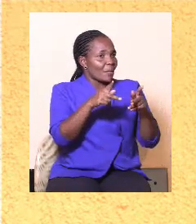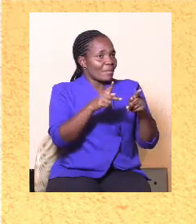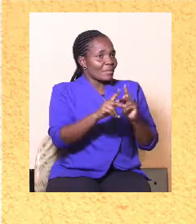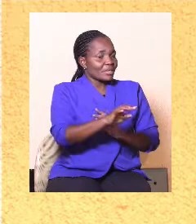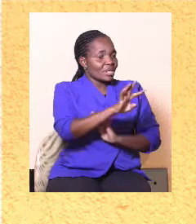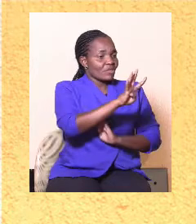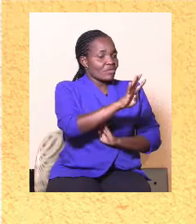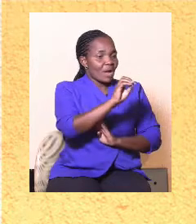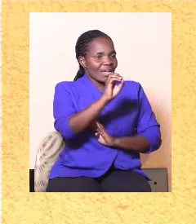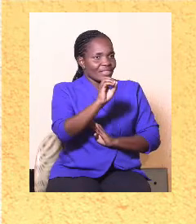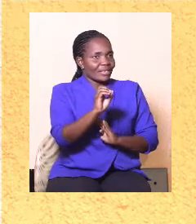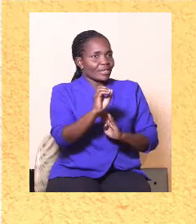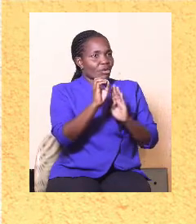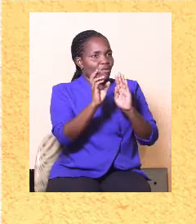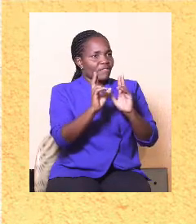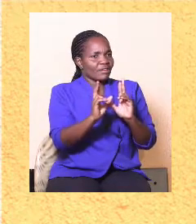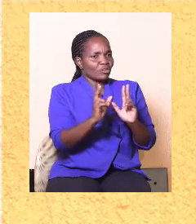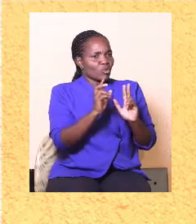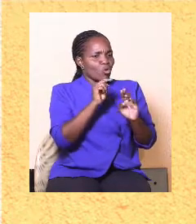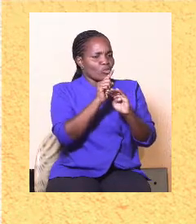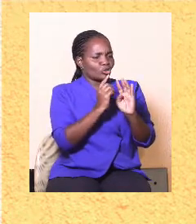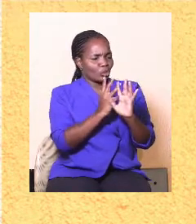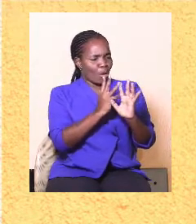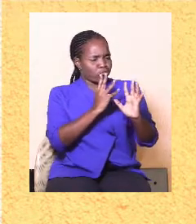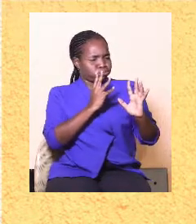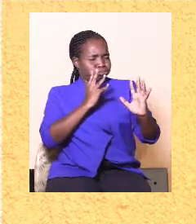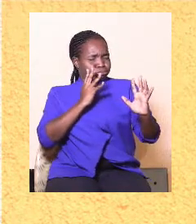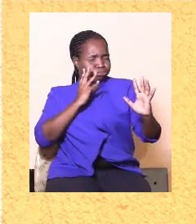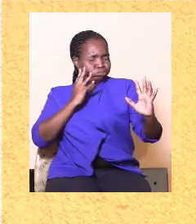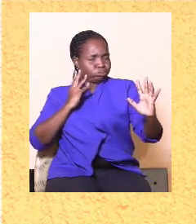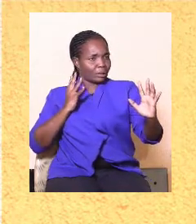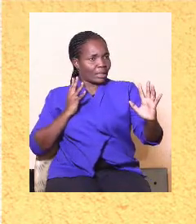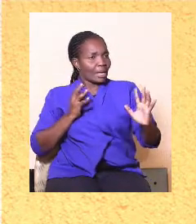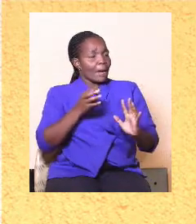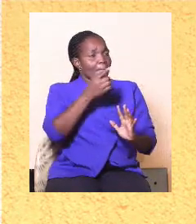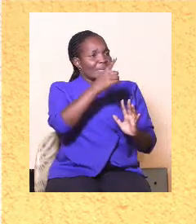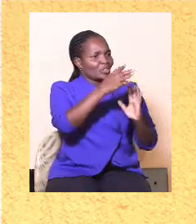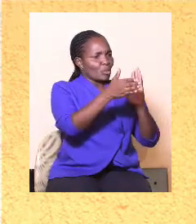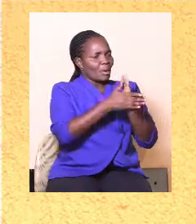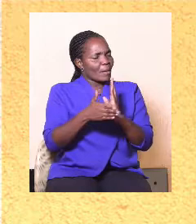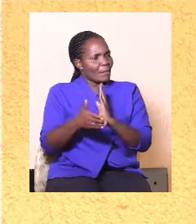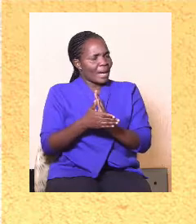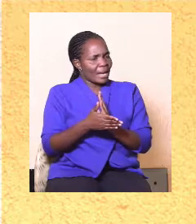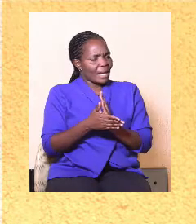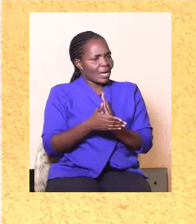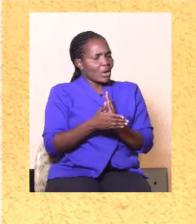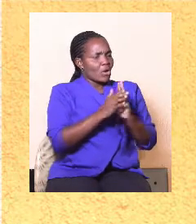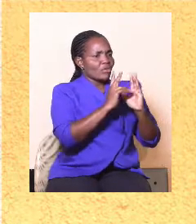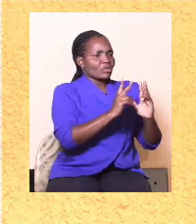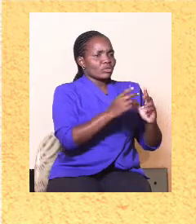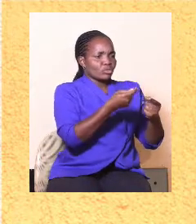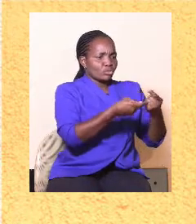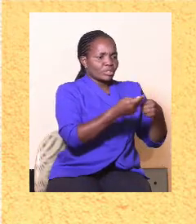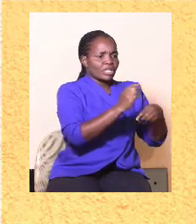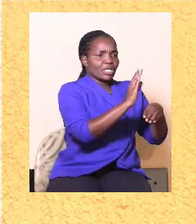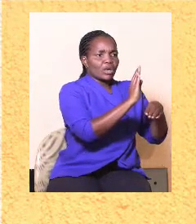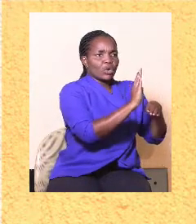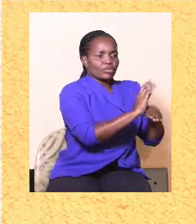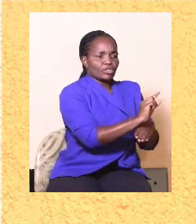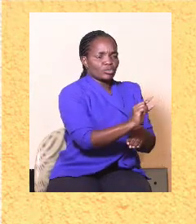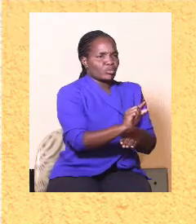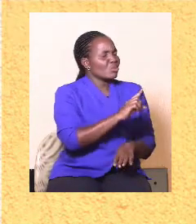queue up in front of a supermarket, but you're not allowing us to go buy our onions and tomatoes for those memes in front of our street,